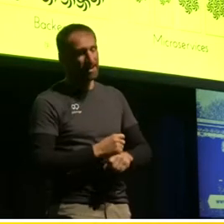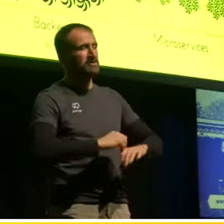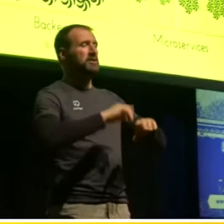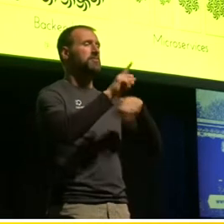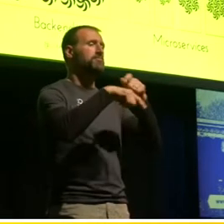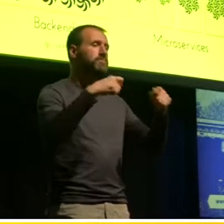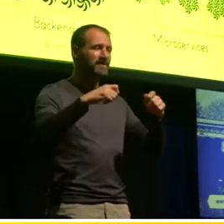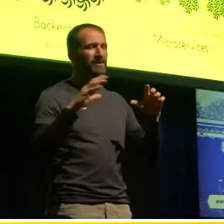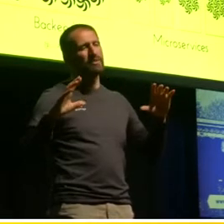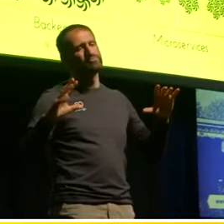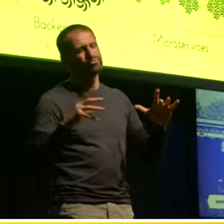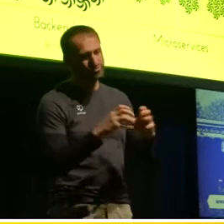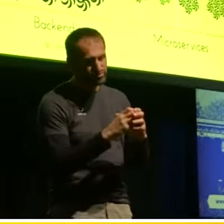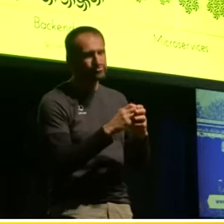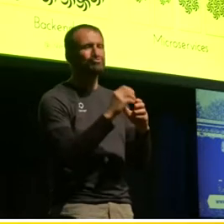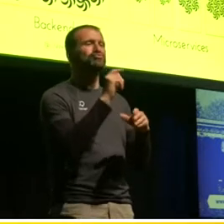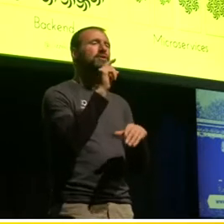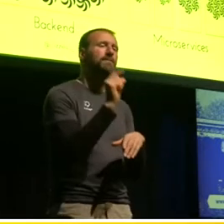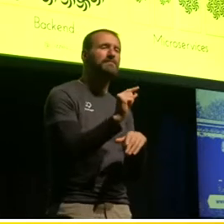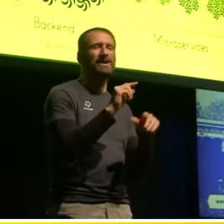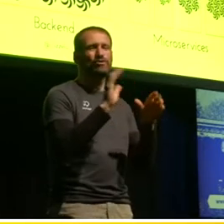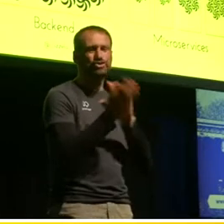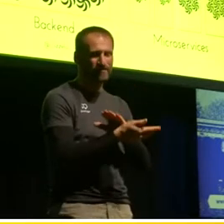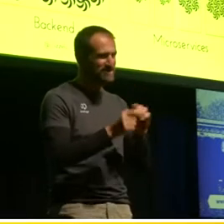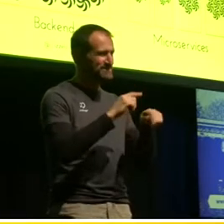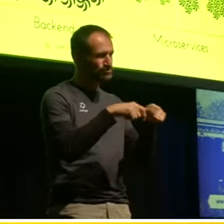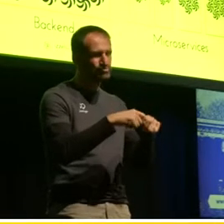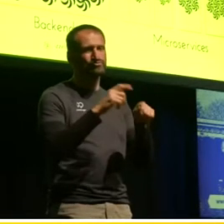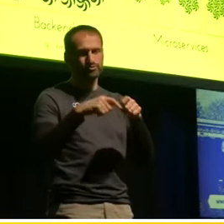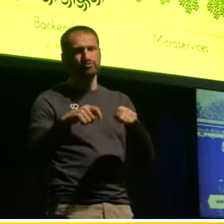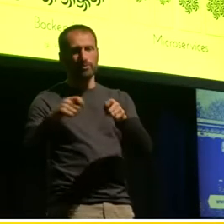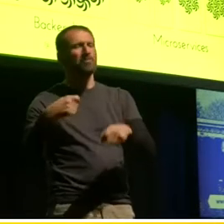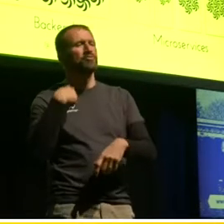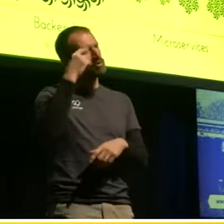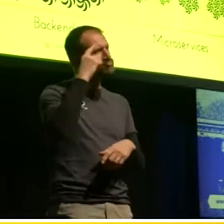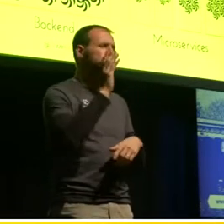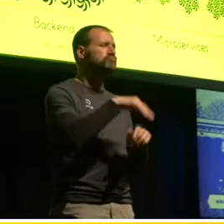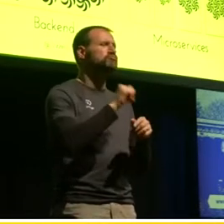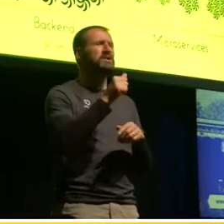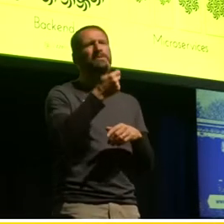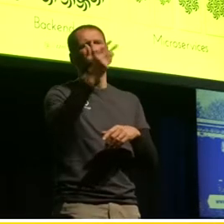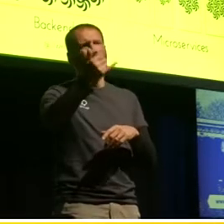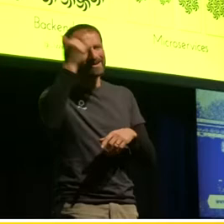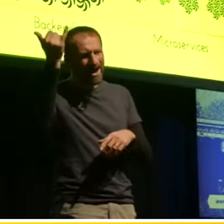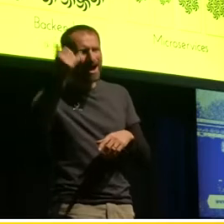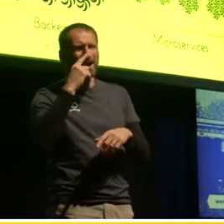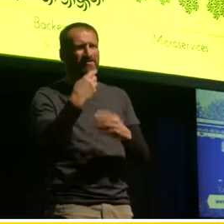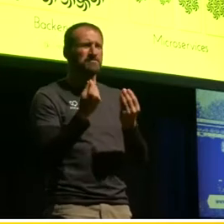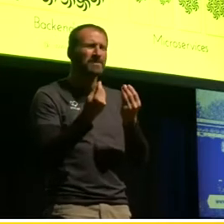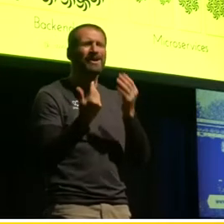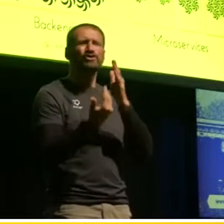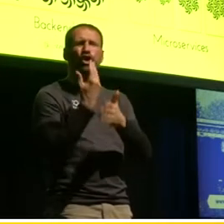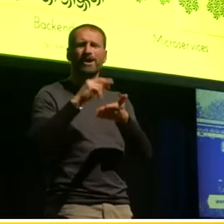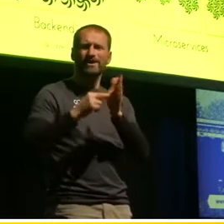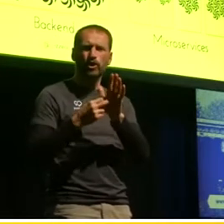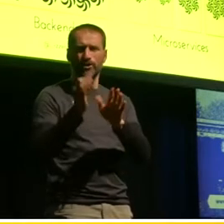in one little microservice. So the idea is to then be able to even throw it away in some years if you realize, hey, new technology